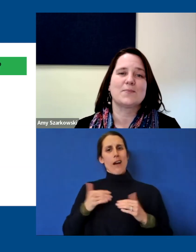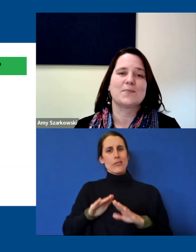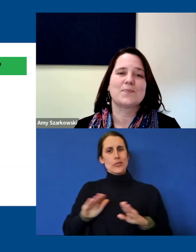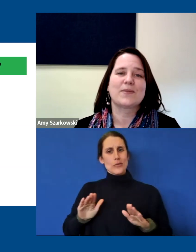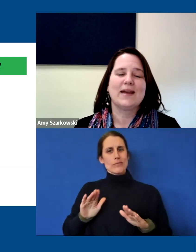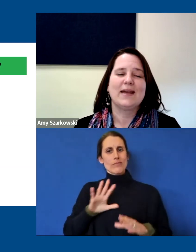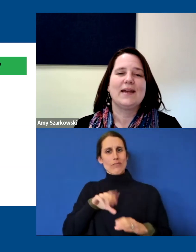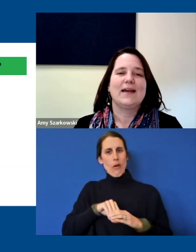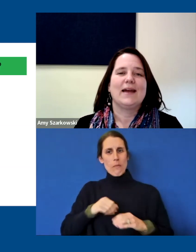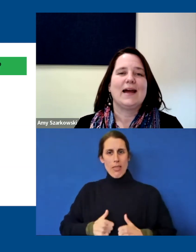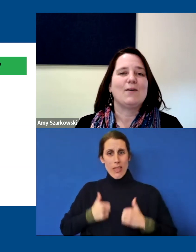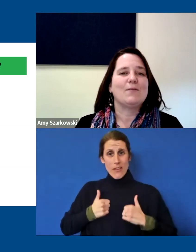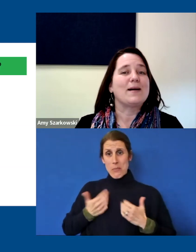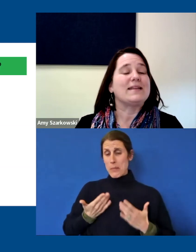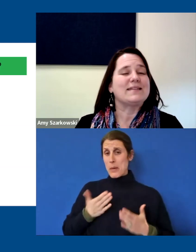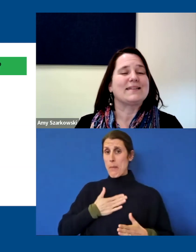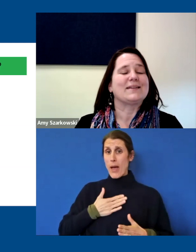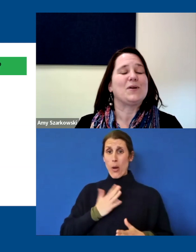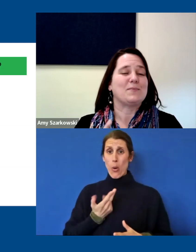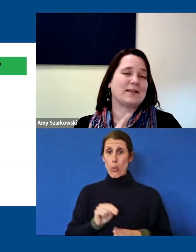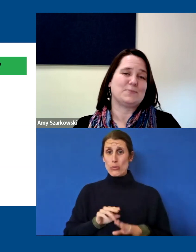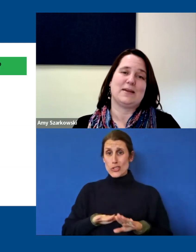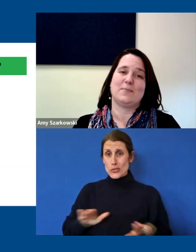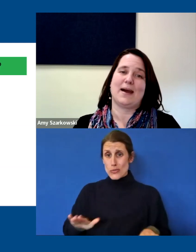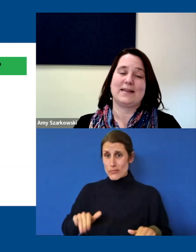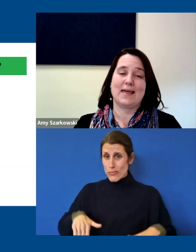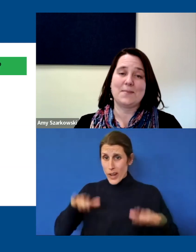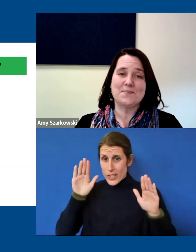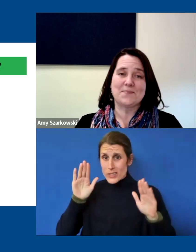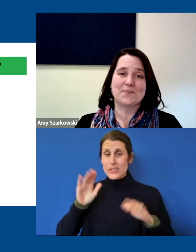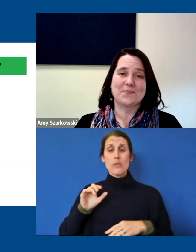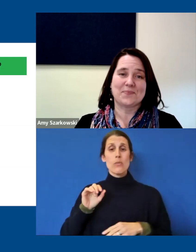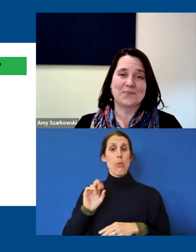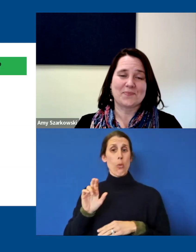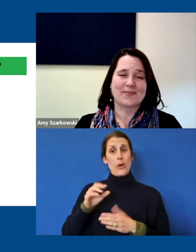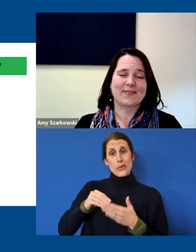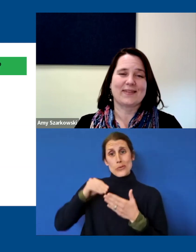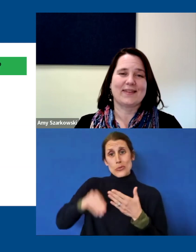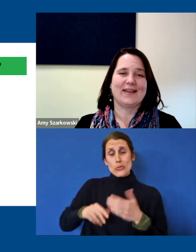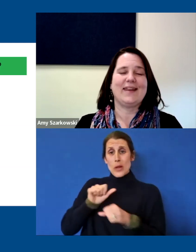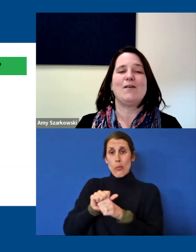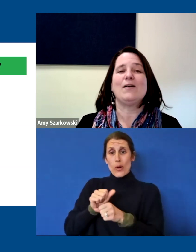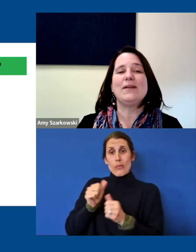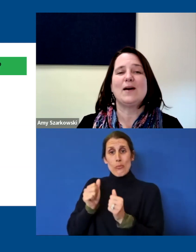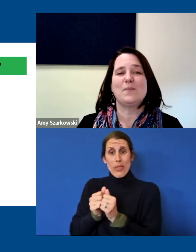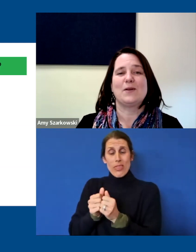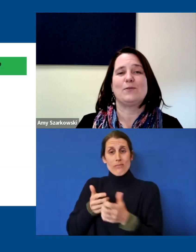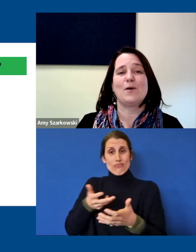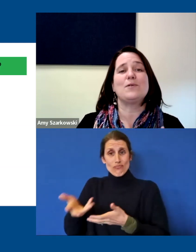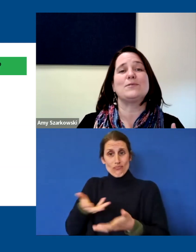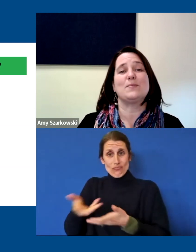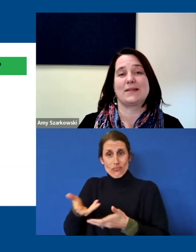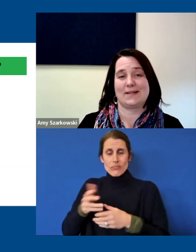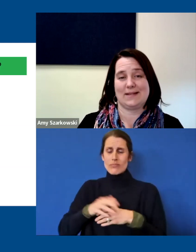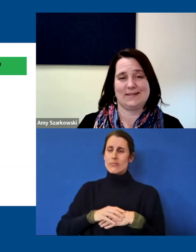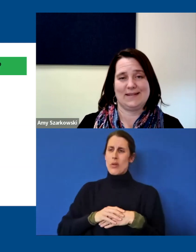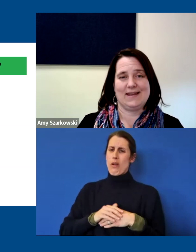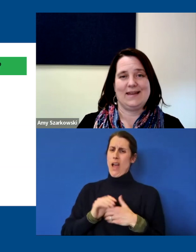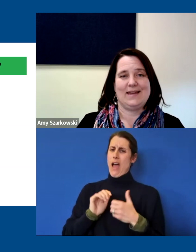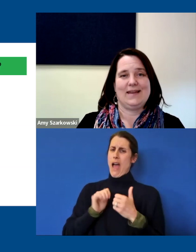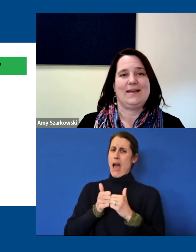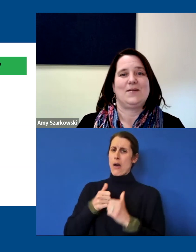work. How might pragmatics be impacting them? And how can we help grow those